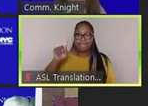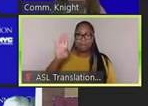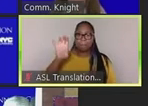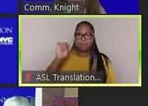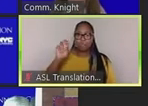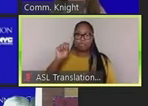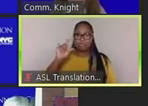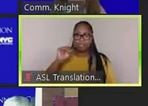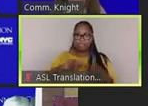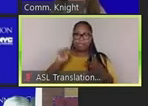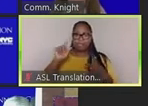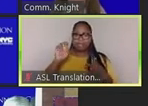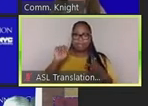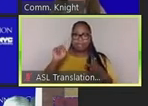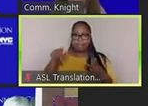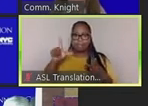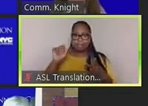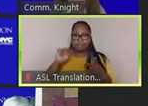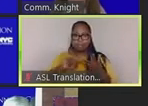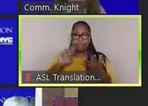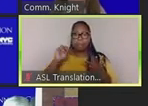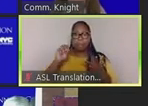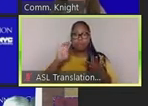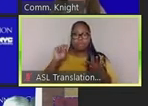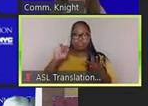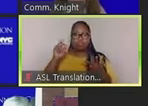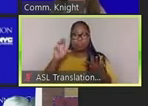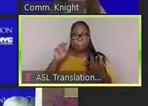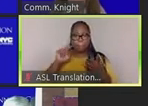Dan Kaplan, Morris Jerome, Ray